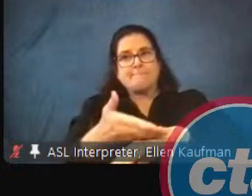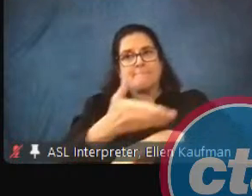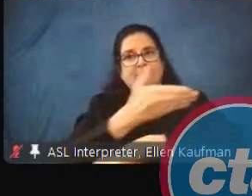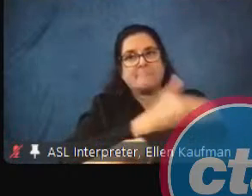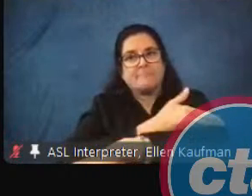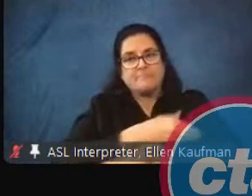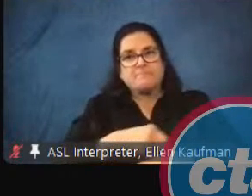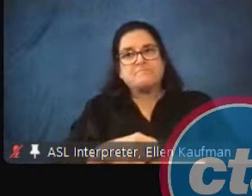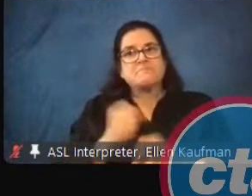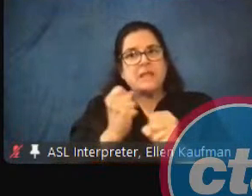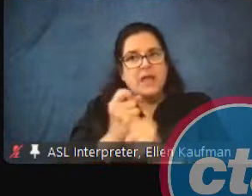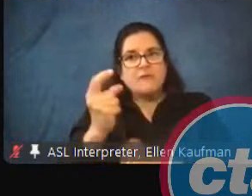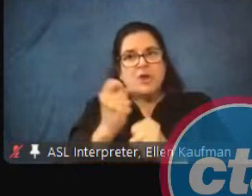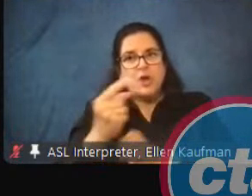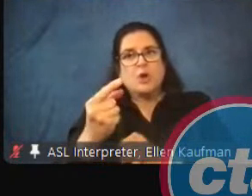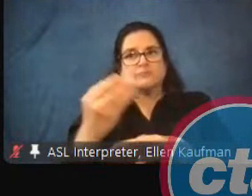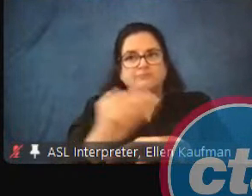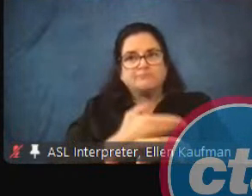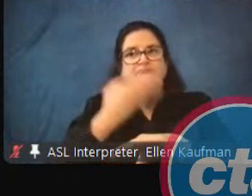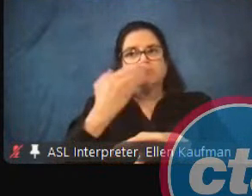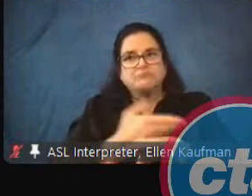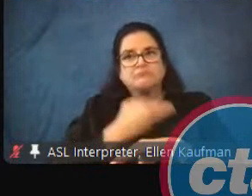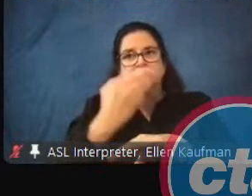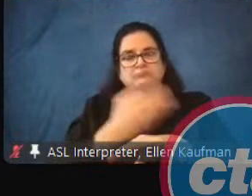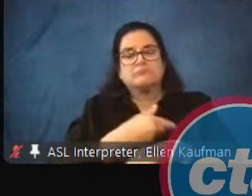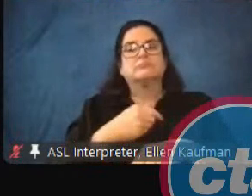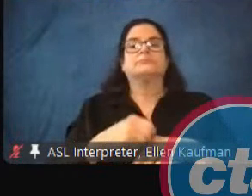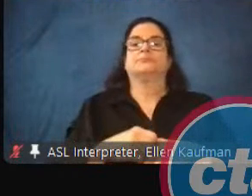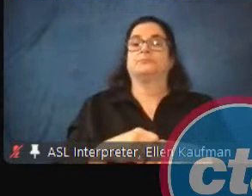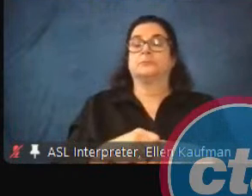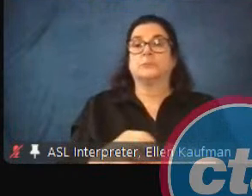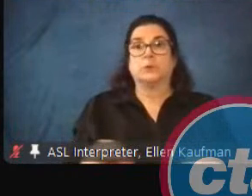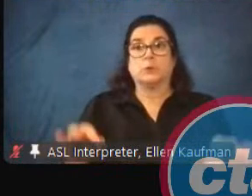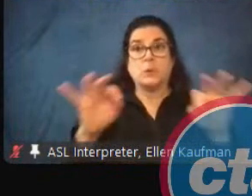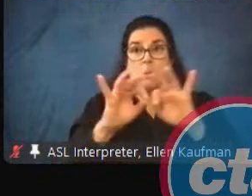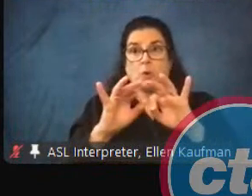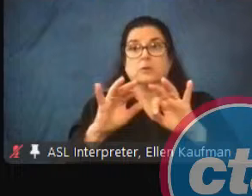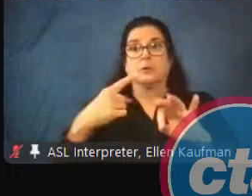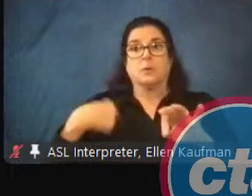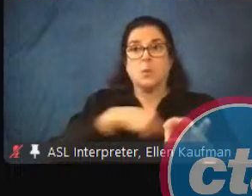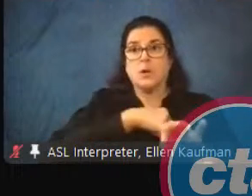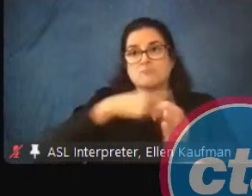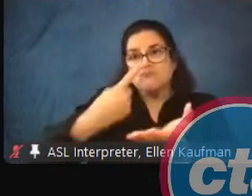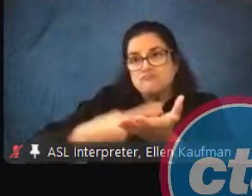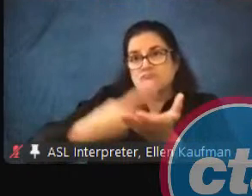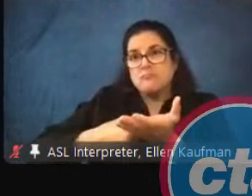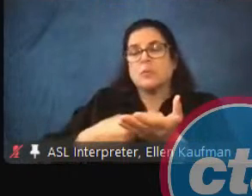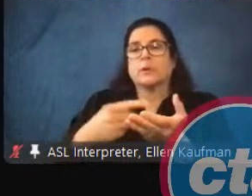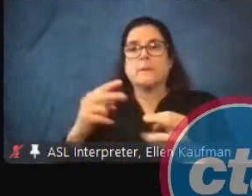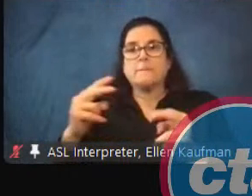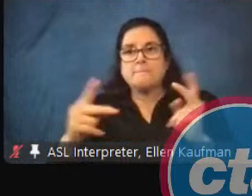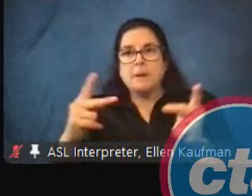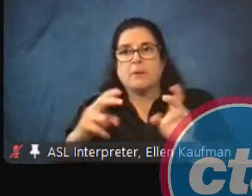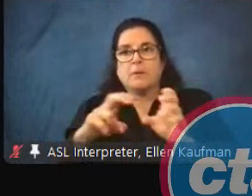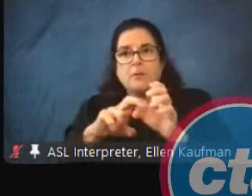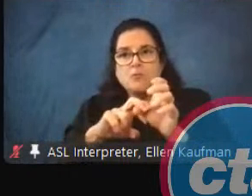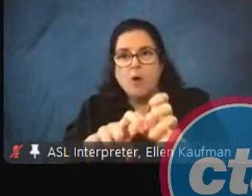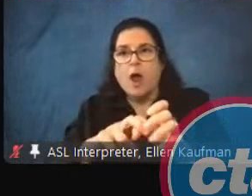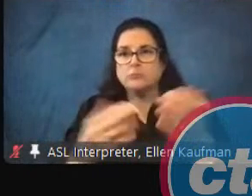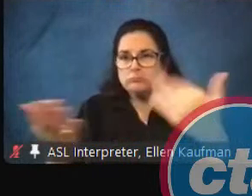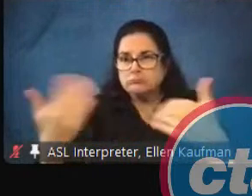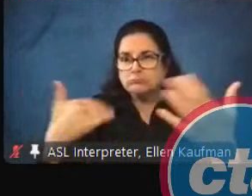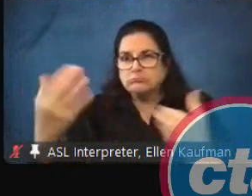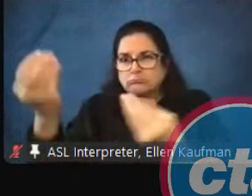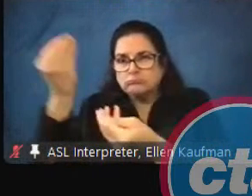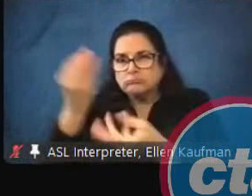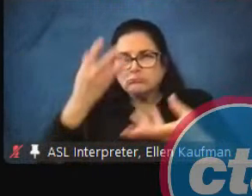to another. And so when we start to have the conversation with the public and get that feedback in, we'll update those service standards to start to